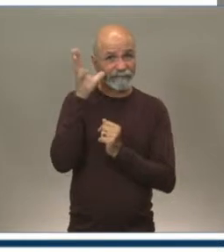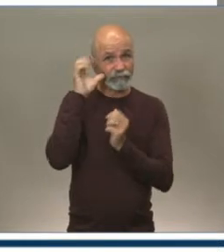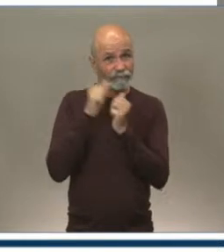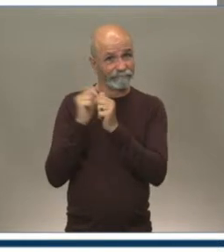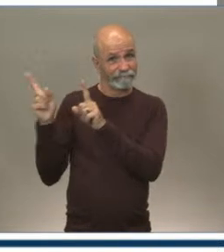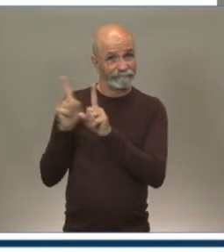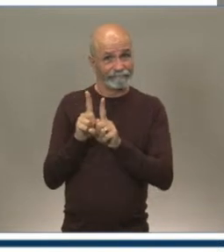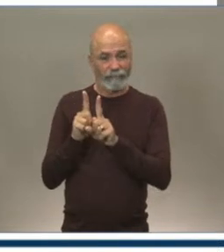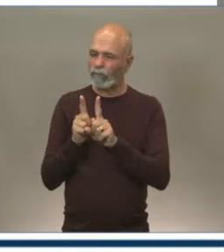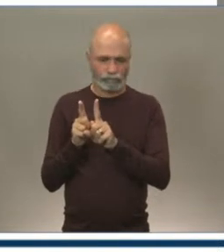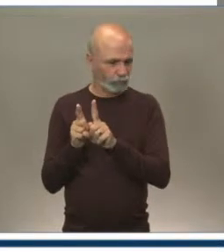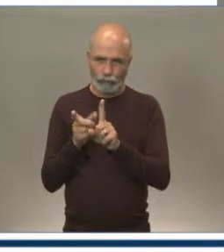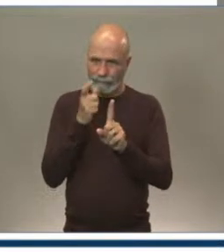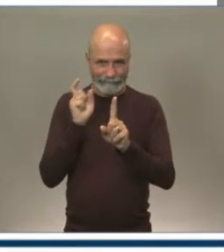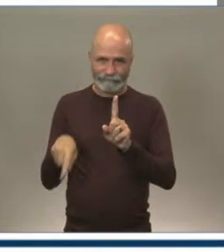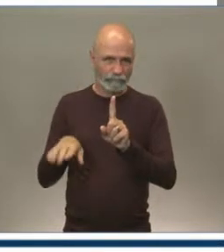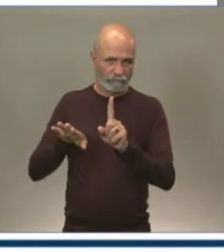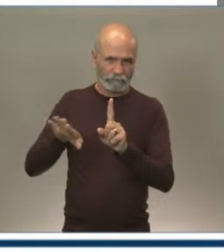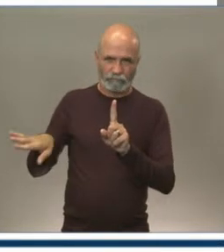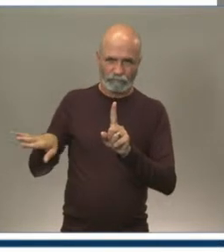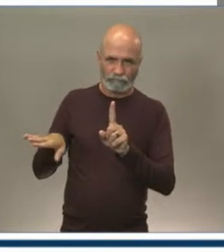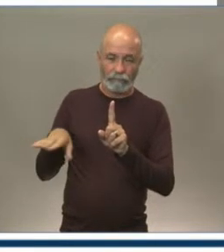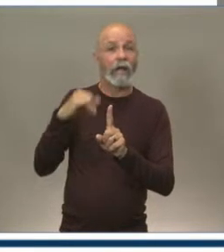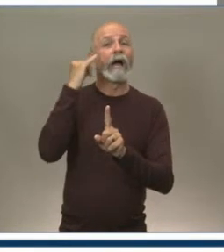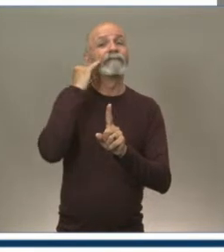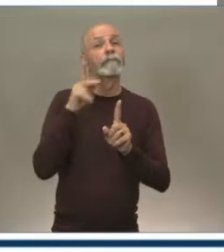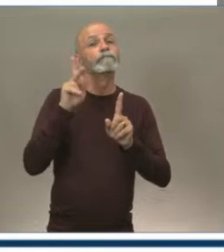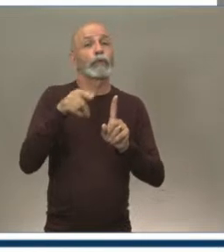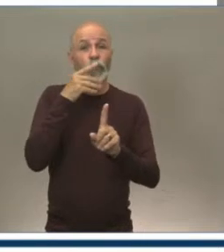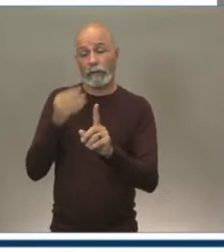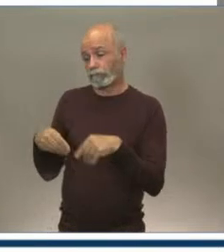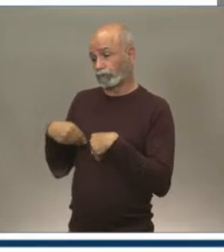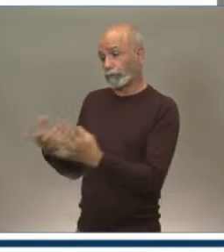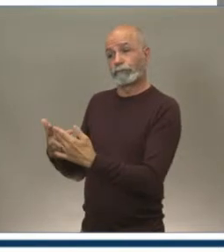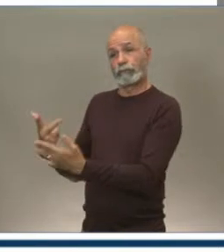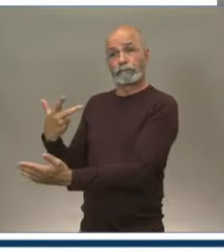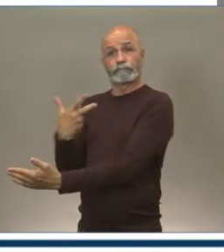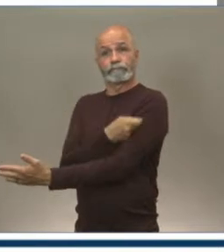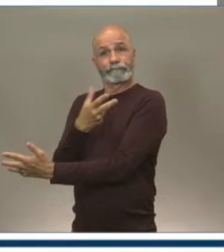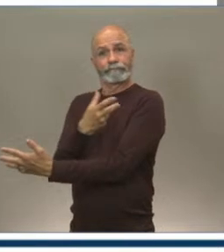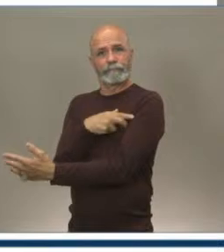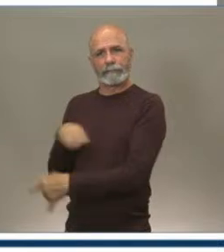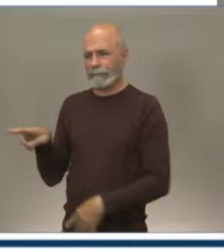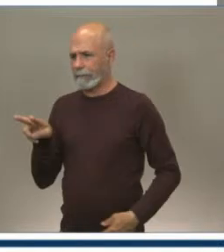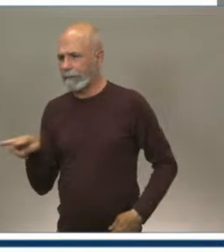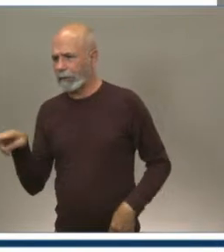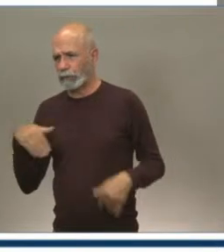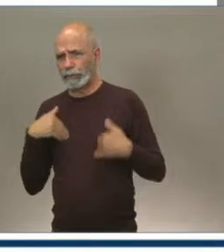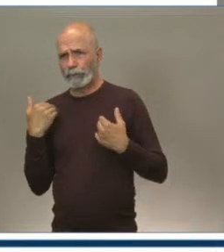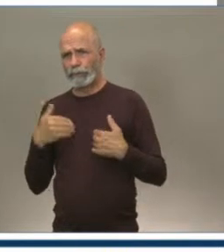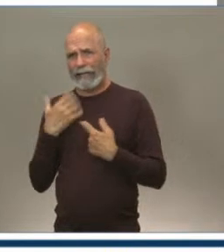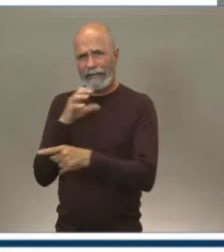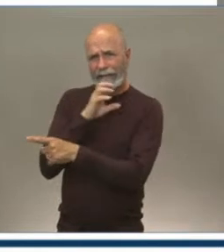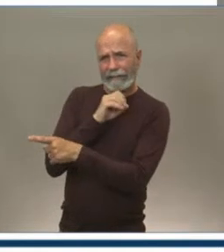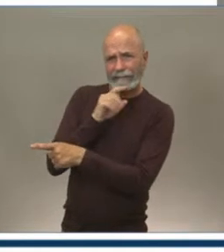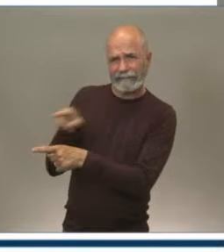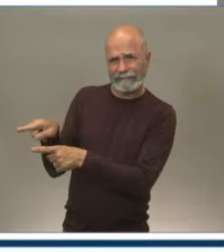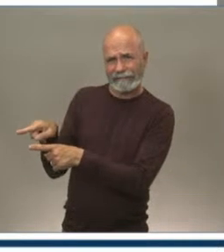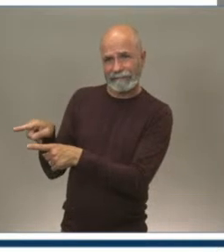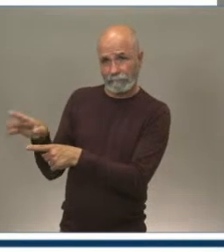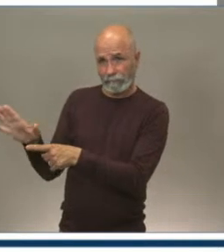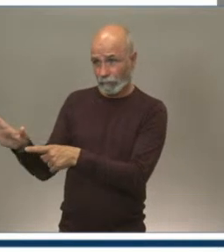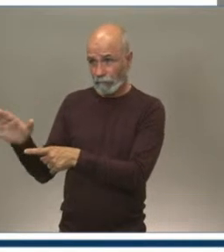It's on the judgment of the immunizer whether the youth is determined to be able to make their own decision